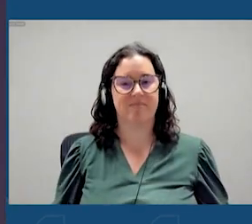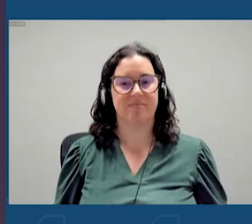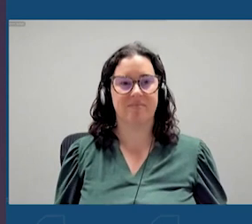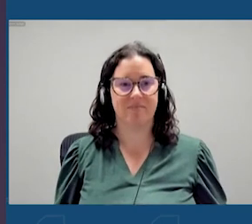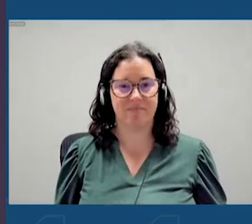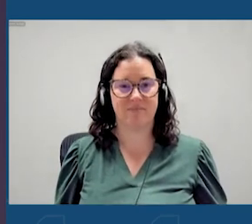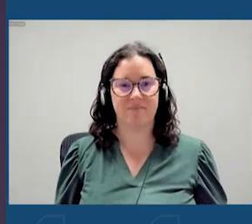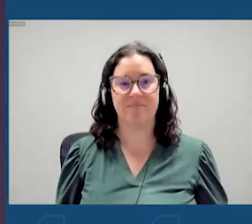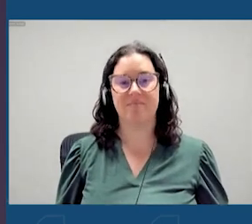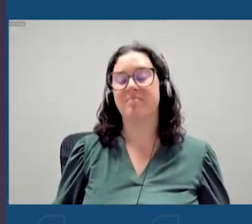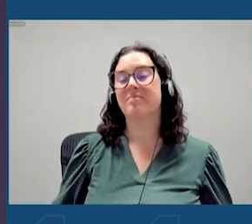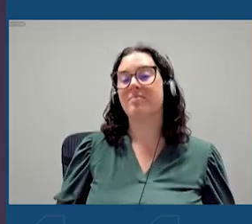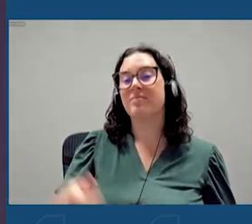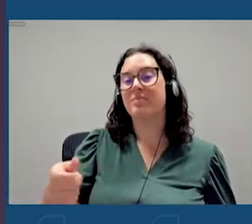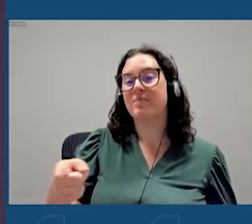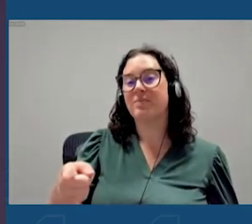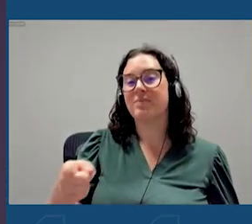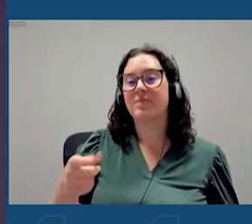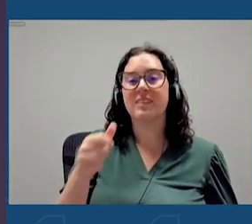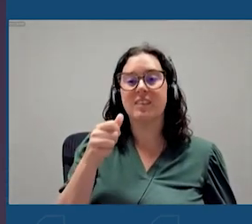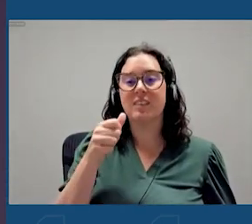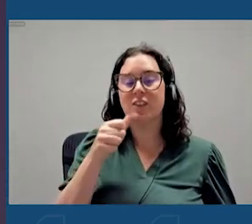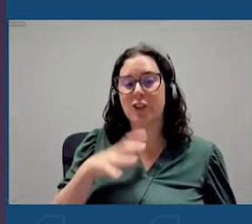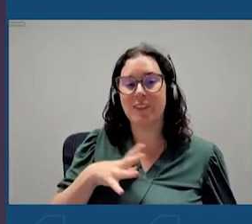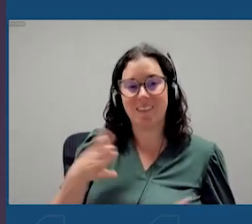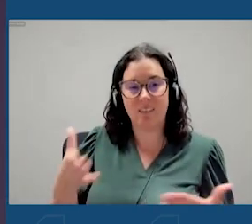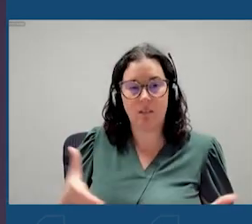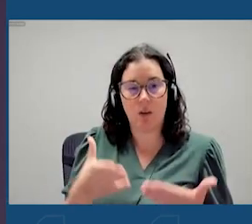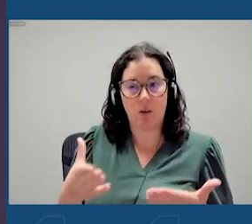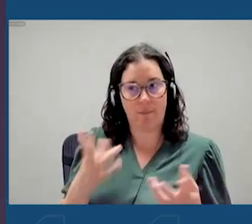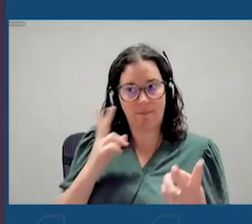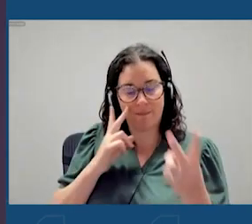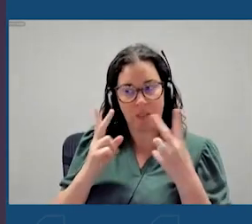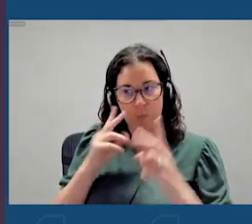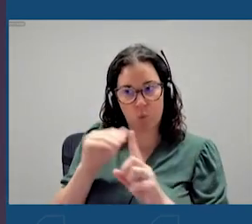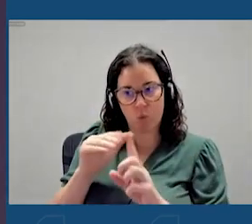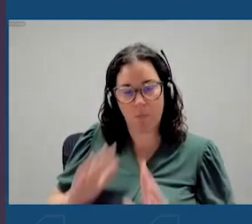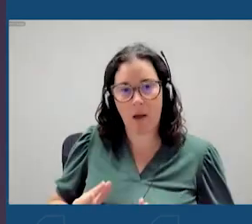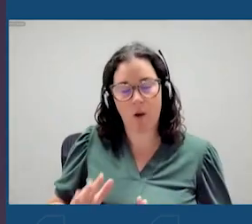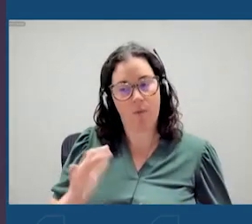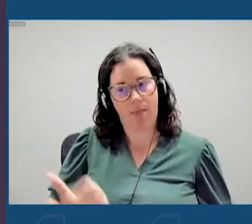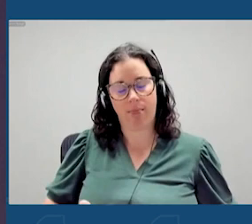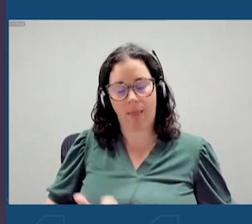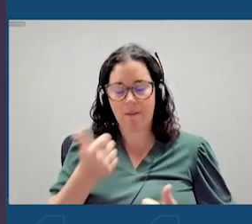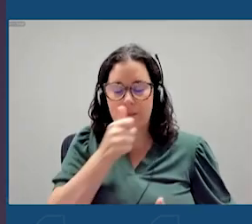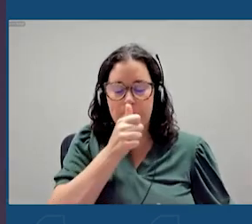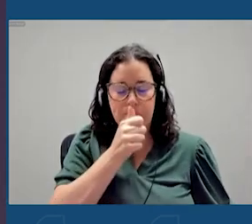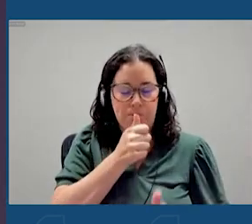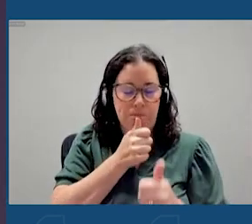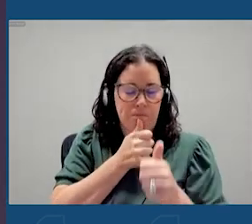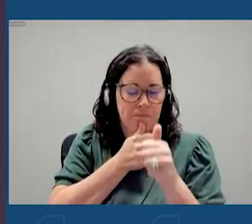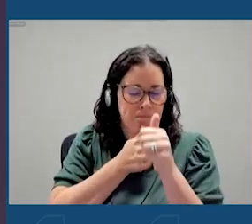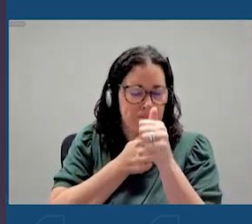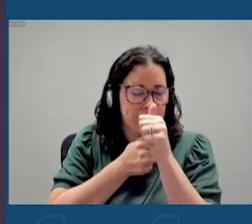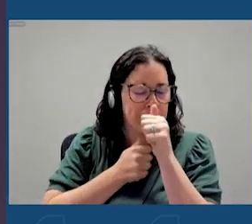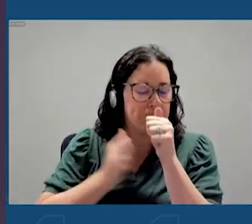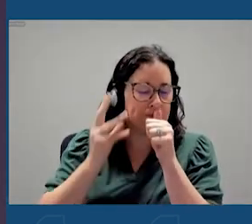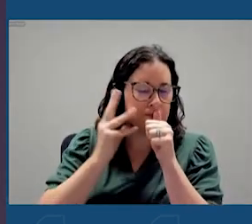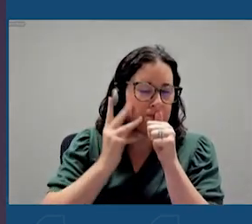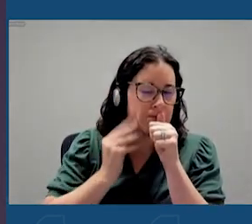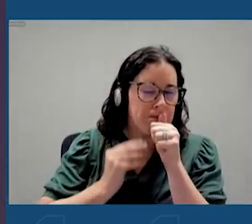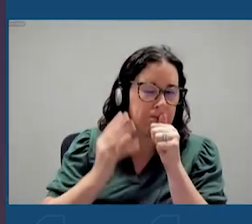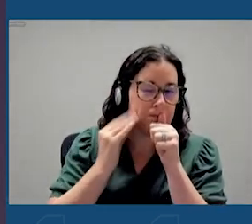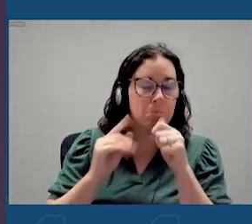She is here as a visible reminder of a life that endured, but a life that contained